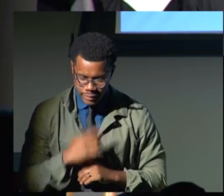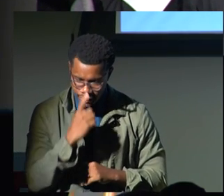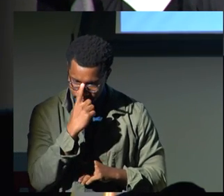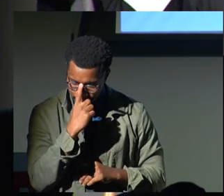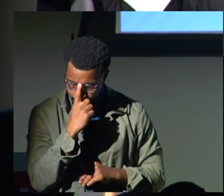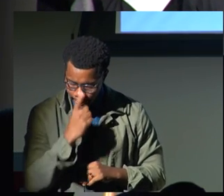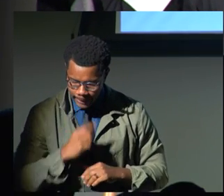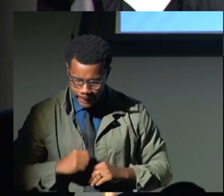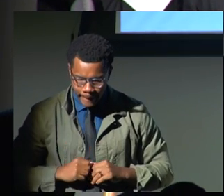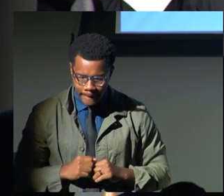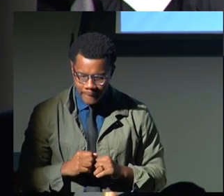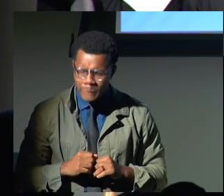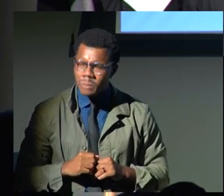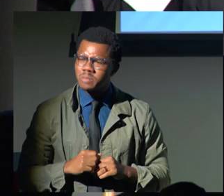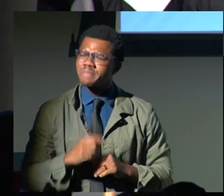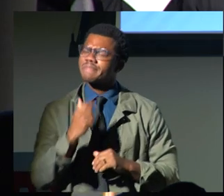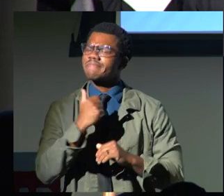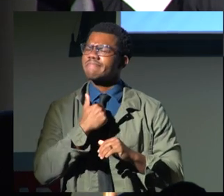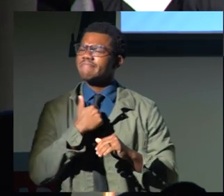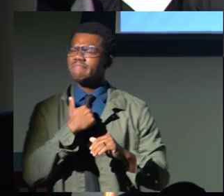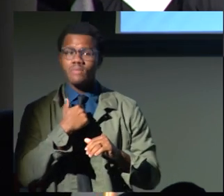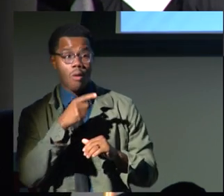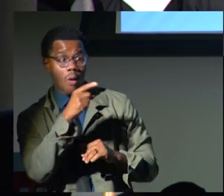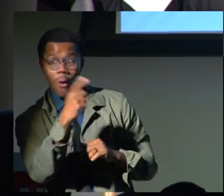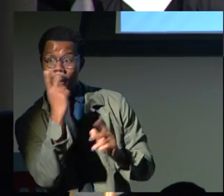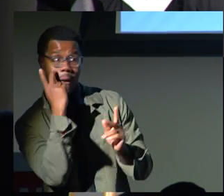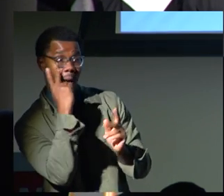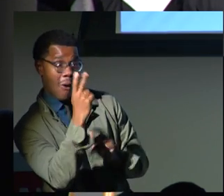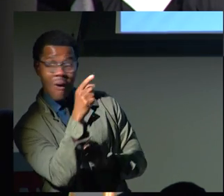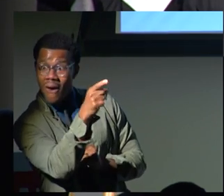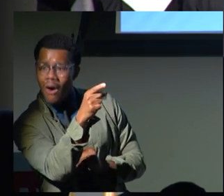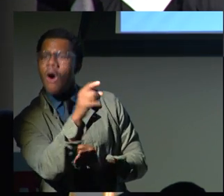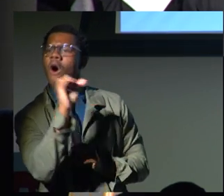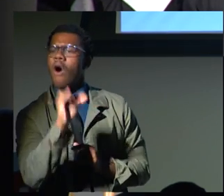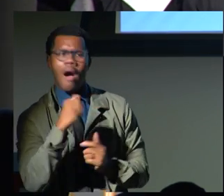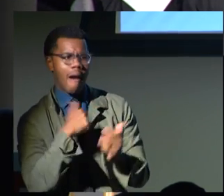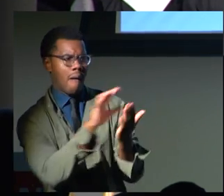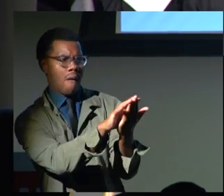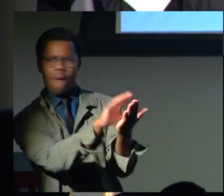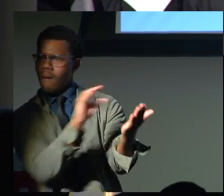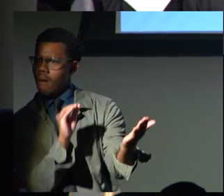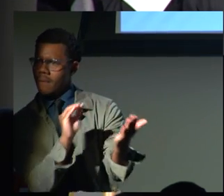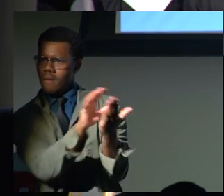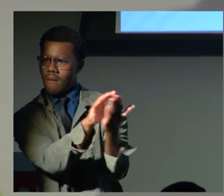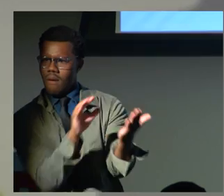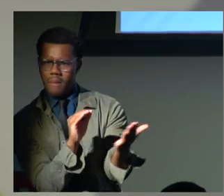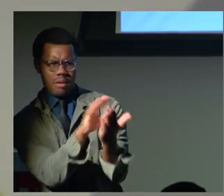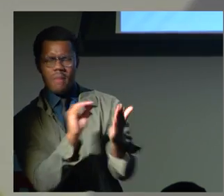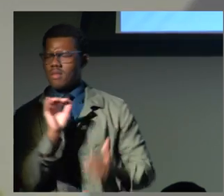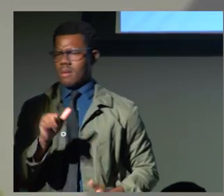I guess I was trying to copy a style, trying to learn, as opposed to